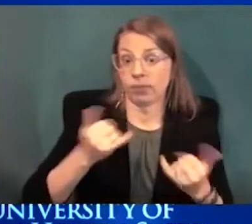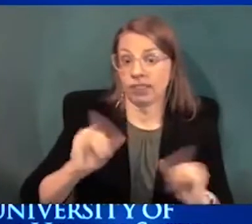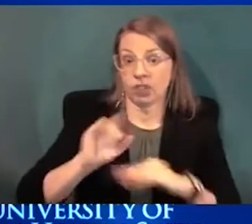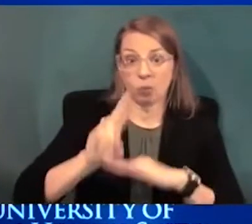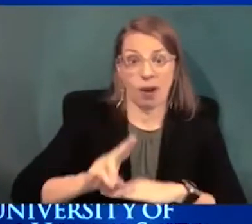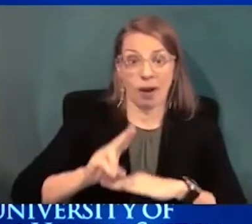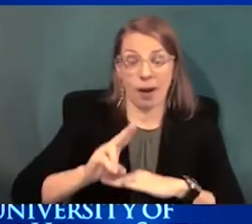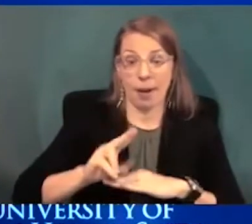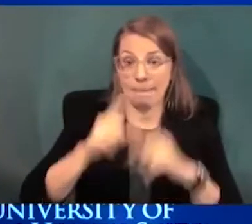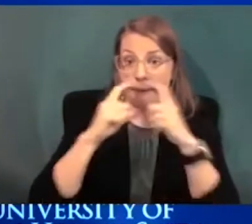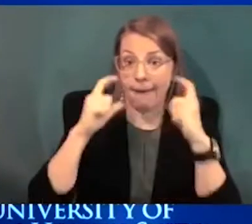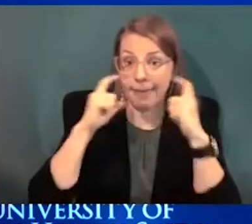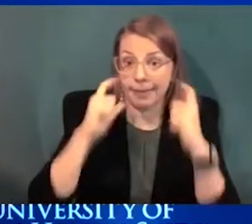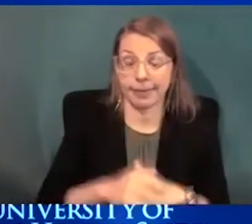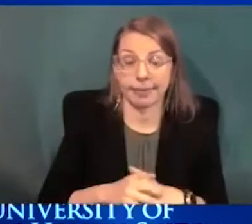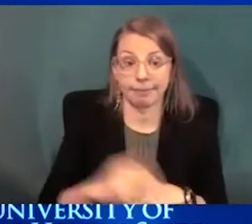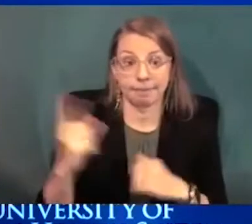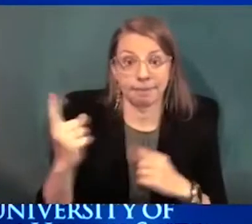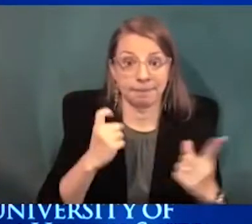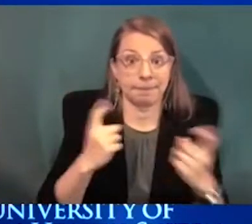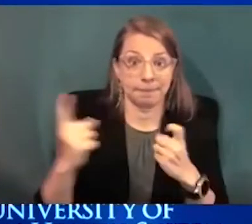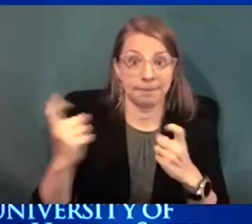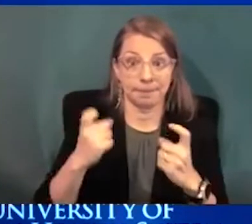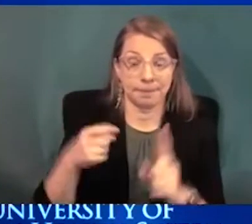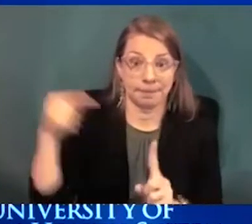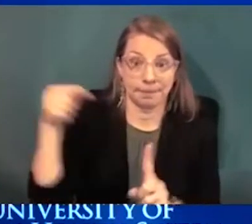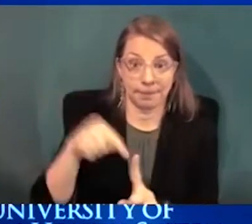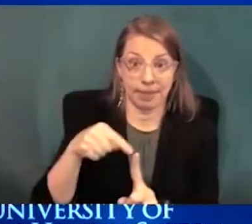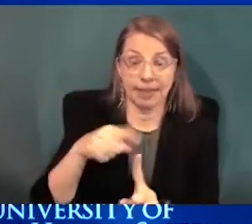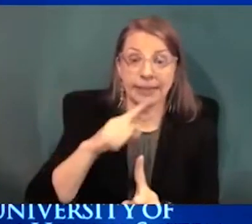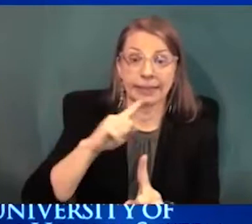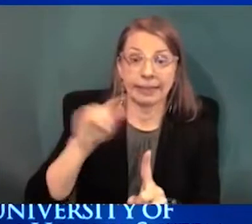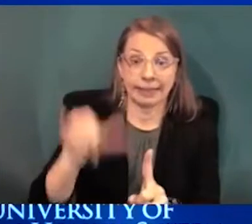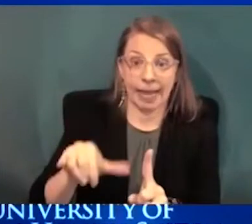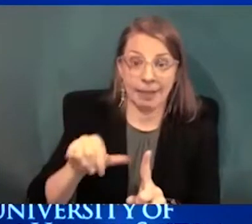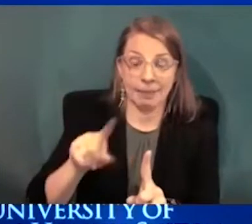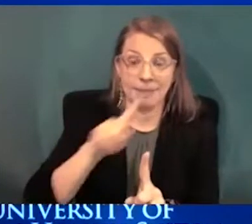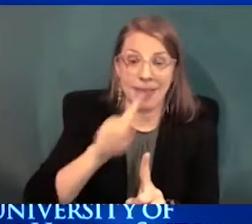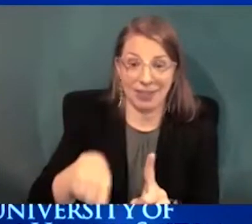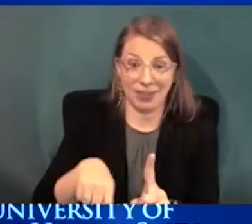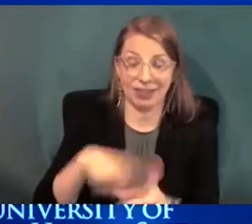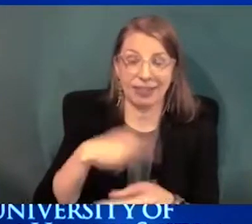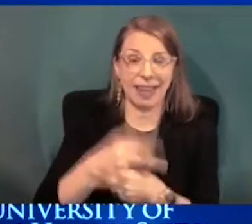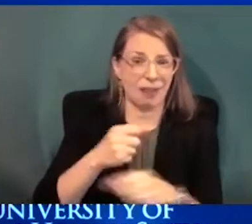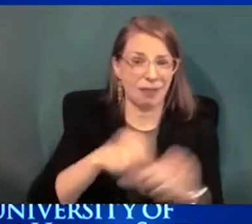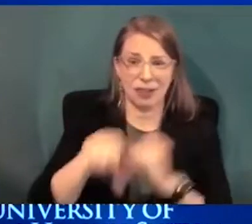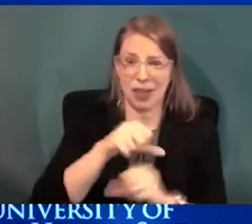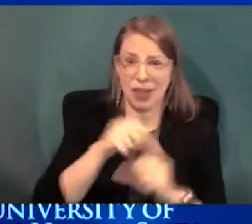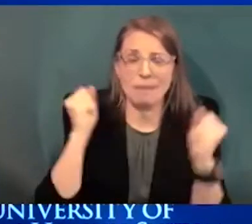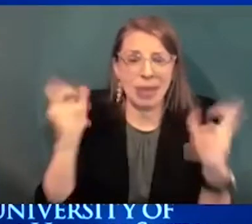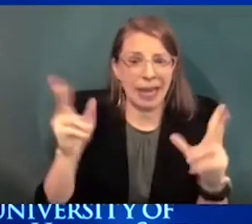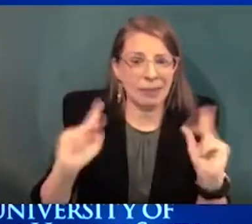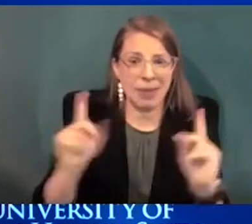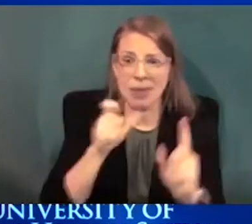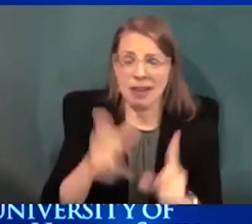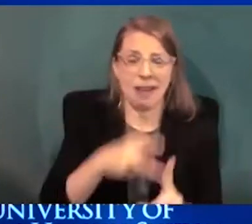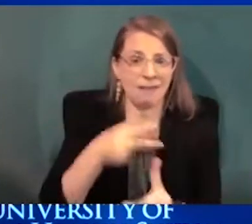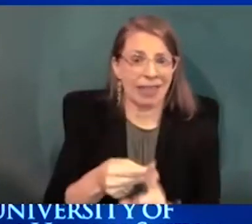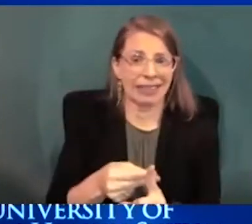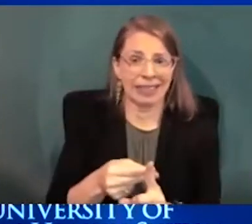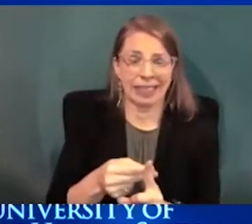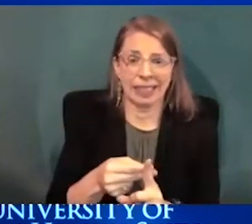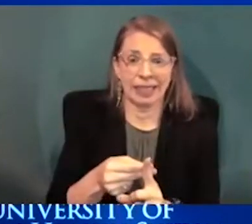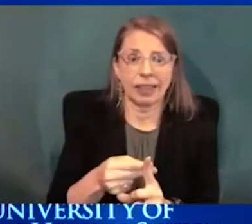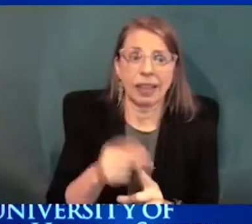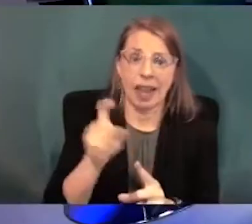keeps coming up, and I keep coming back to the same answer. Guys, we're taking care of each other. We've got a lot of unvaccinated people amongst us. We can't not wear a mask